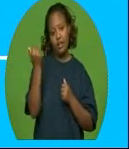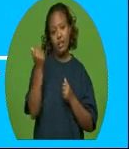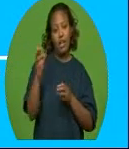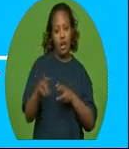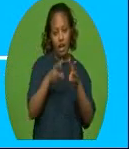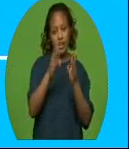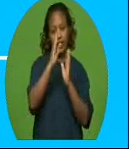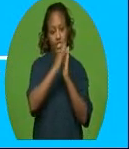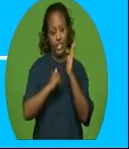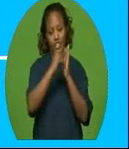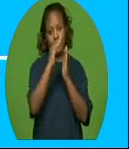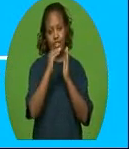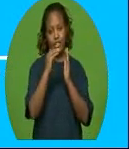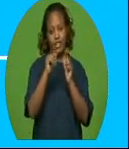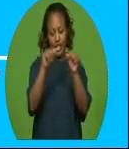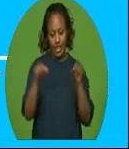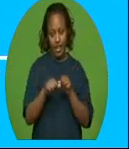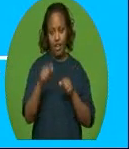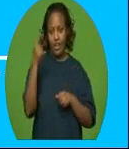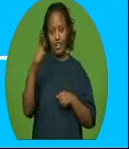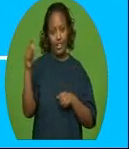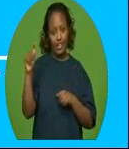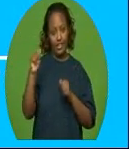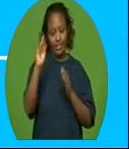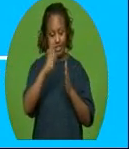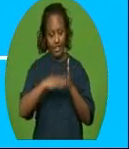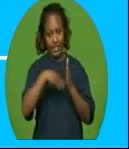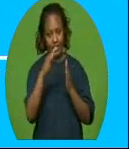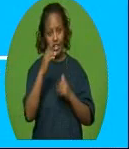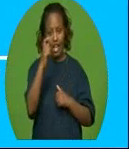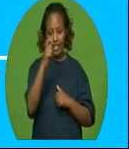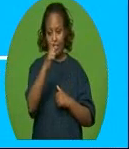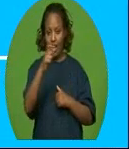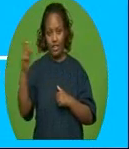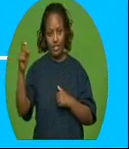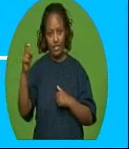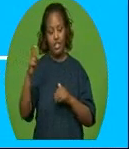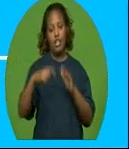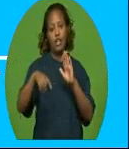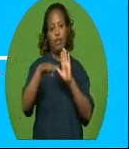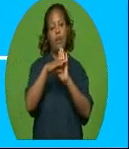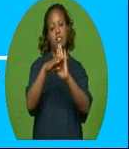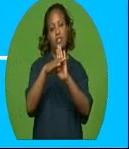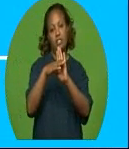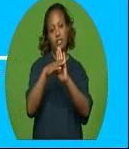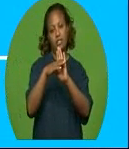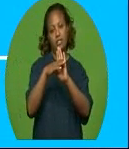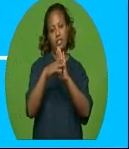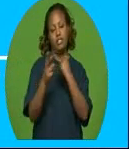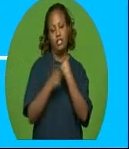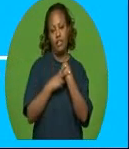other hand, the shaded area in a green color above the x-axis